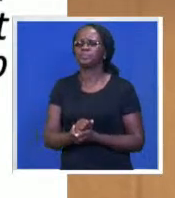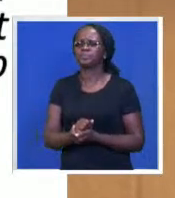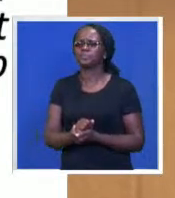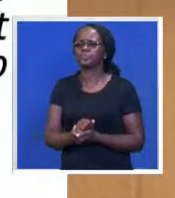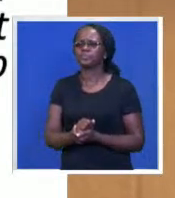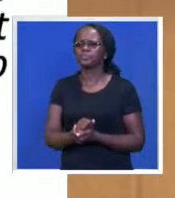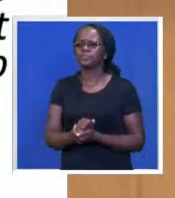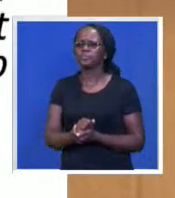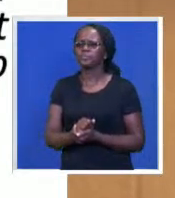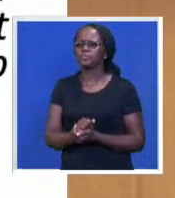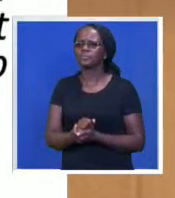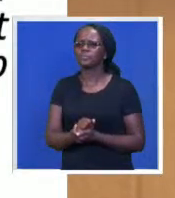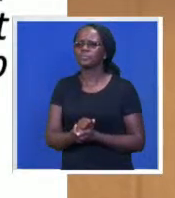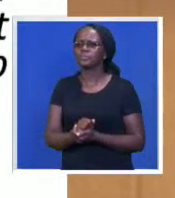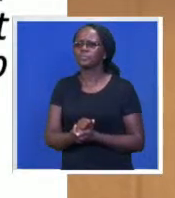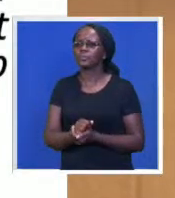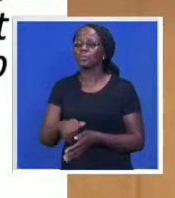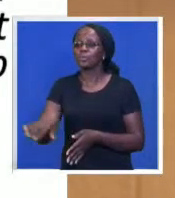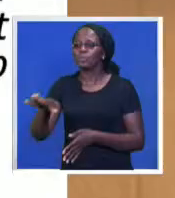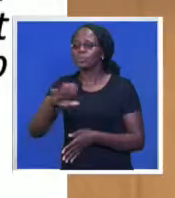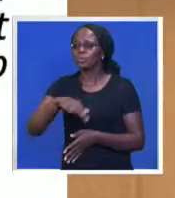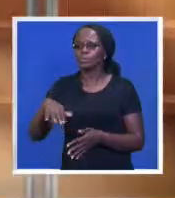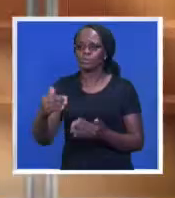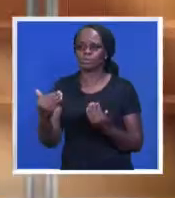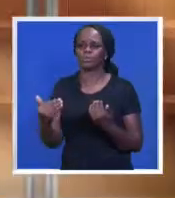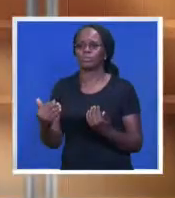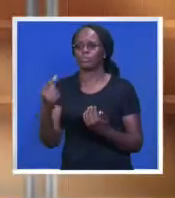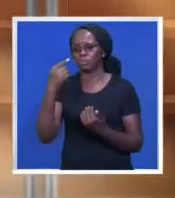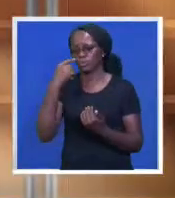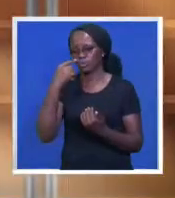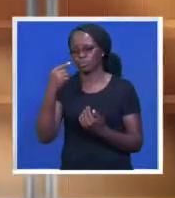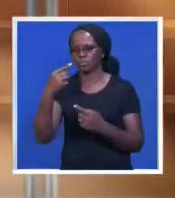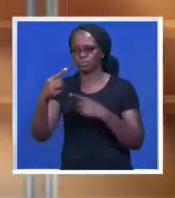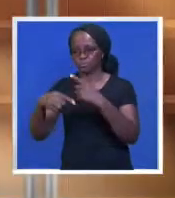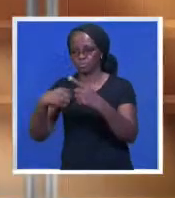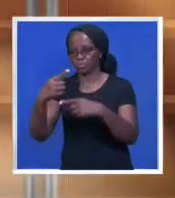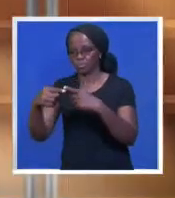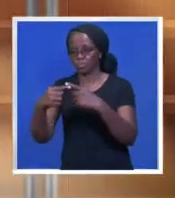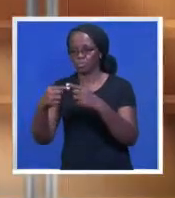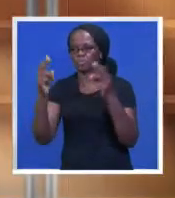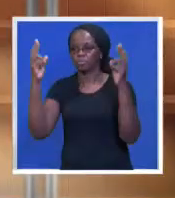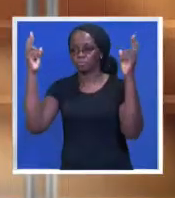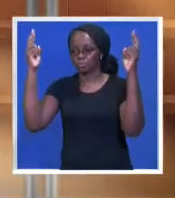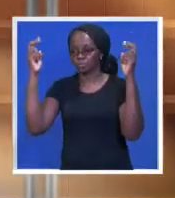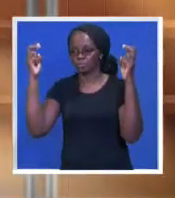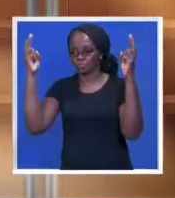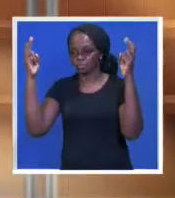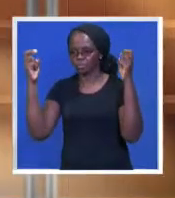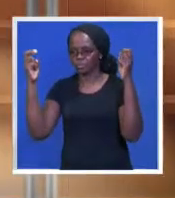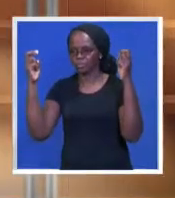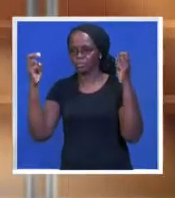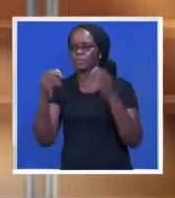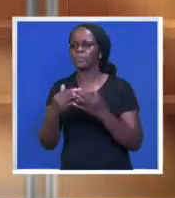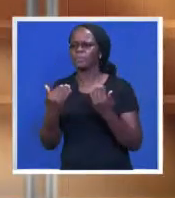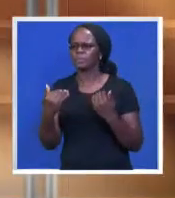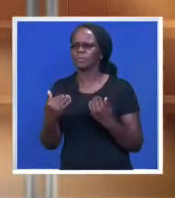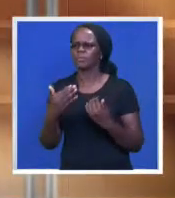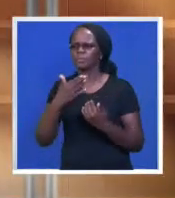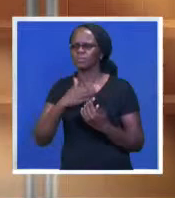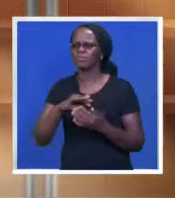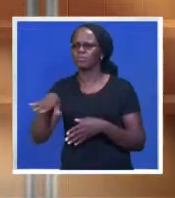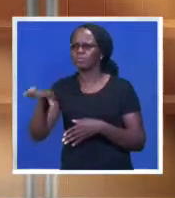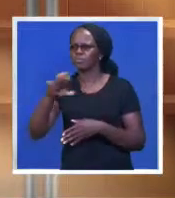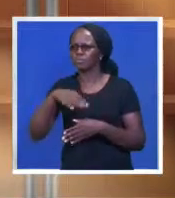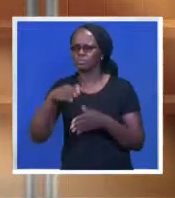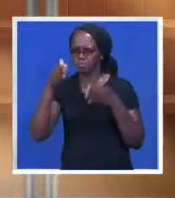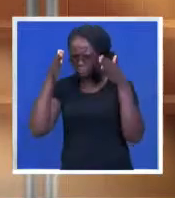Mr. Mkonda? We are going to look at that in our next lesson. But today I want to bring your attention to the understanding that we